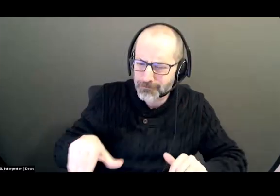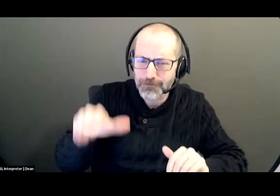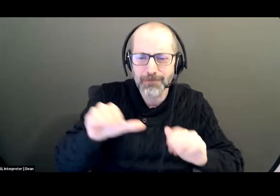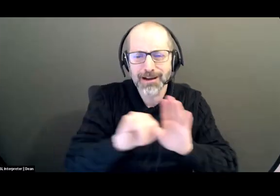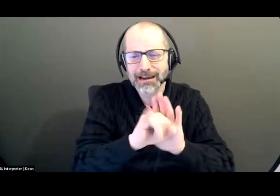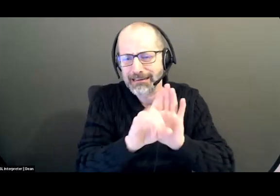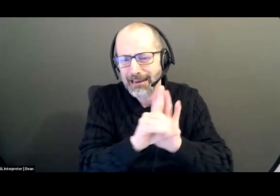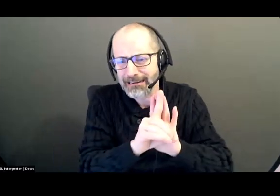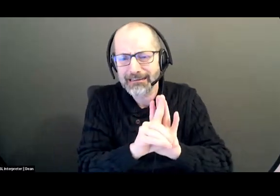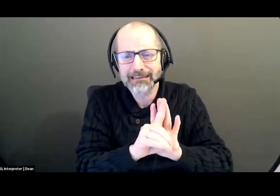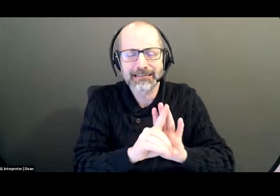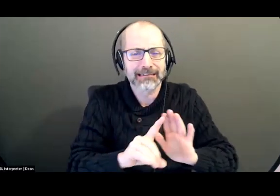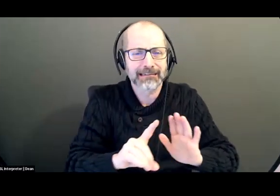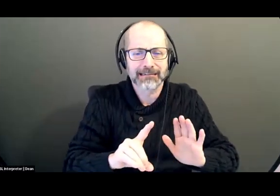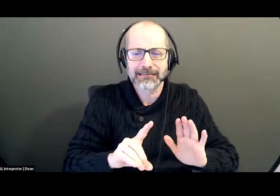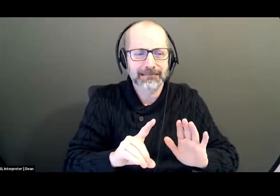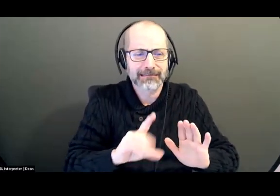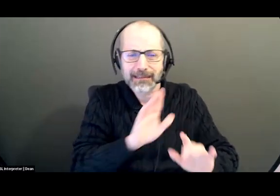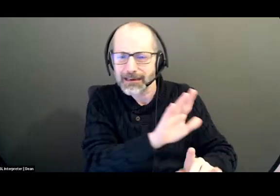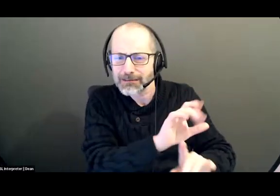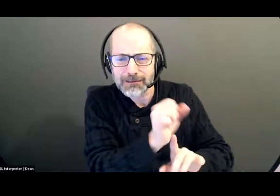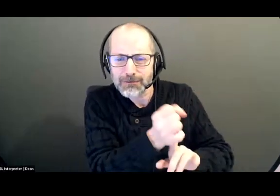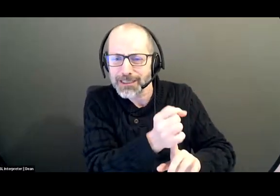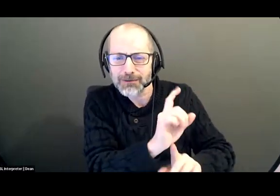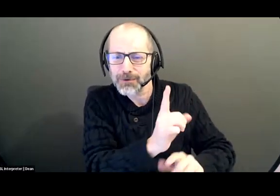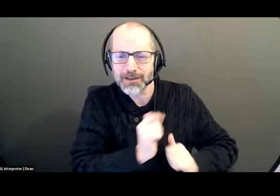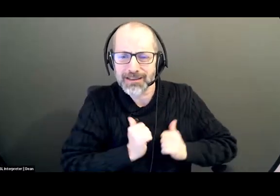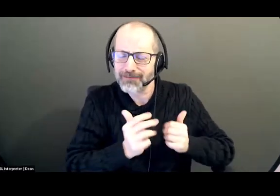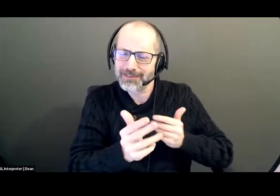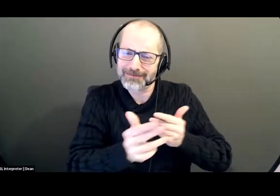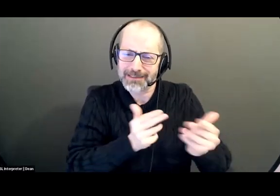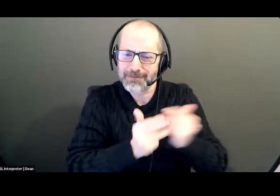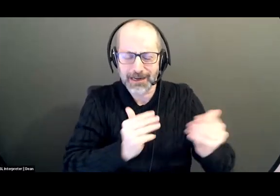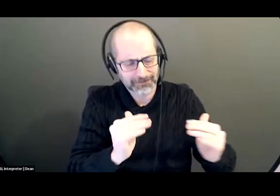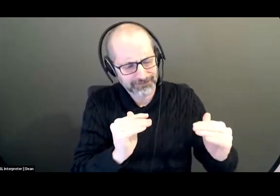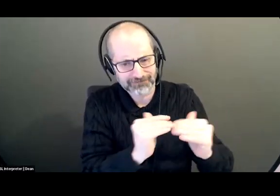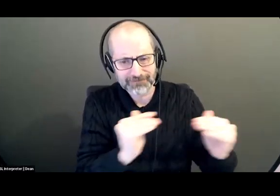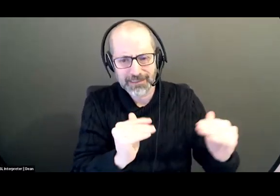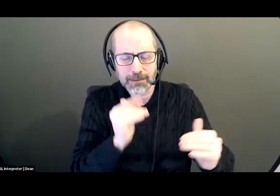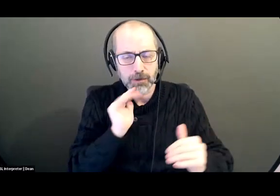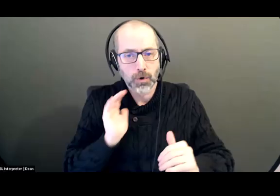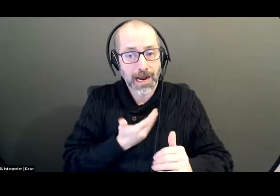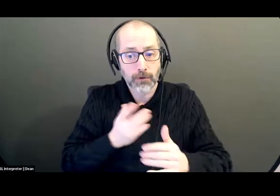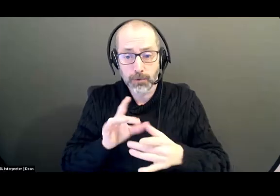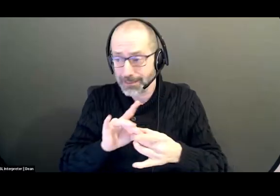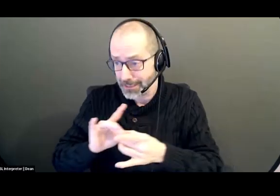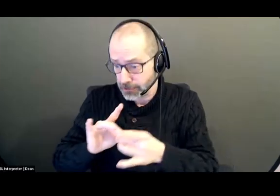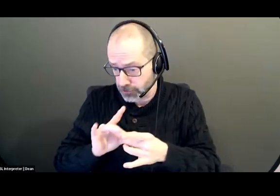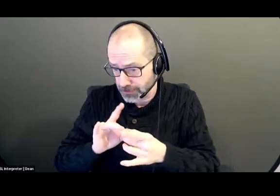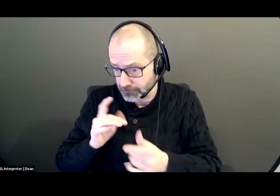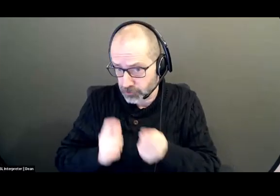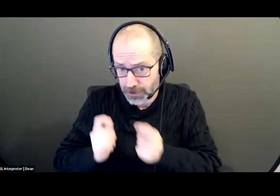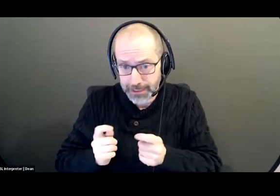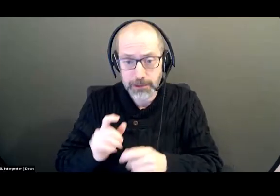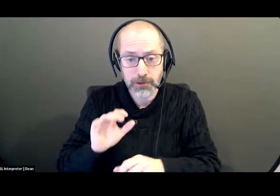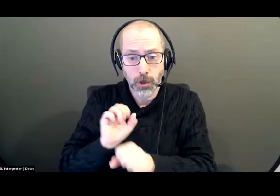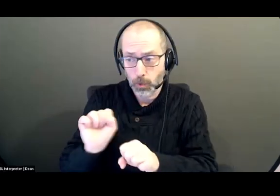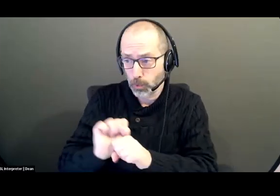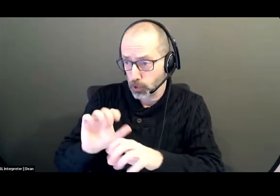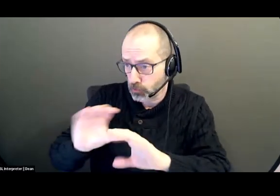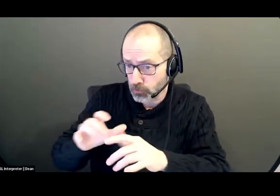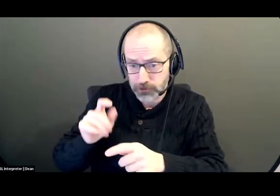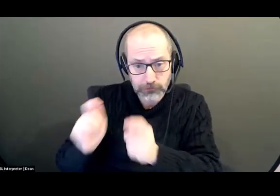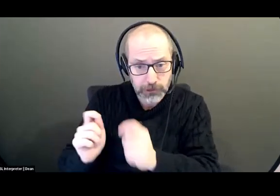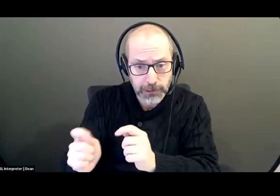high-quality care, regardless of their background, identity, or circumstances. We created a shift within the organization and within